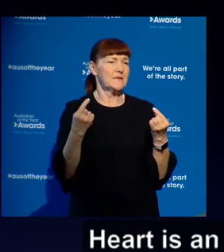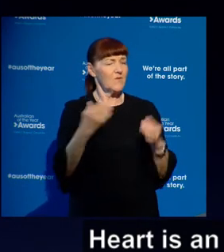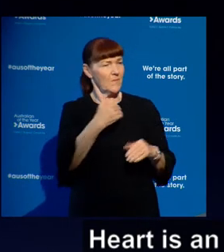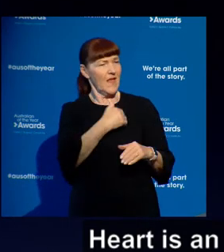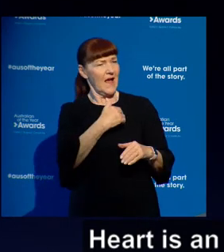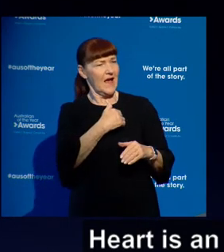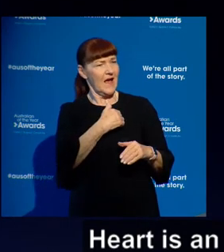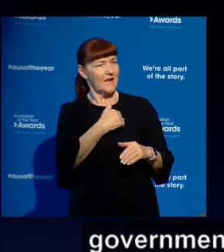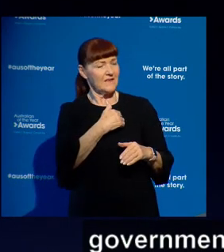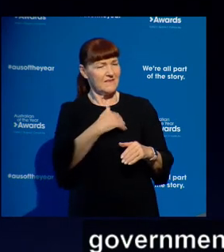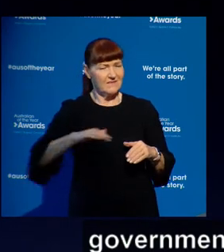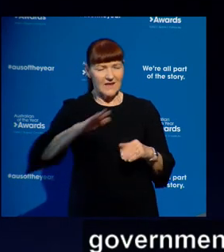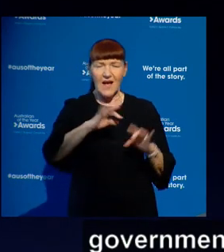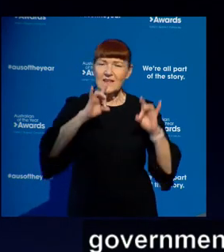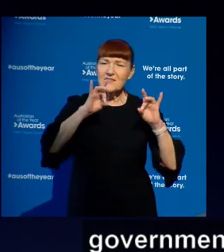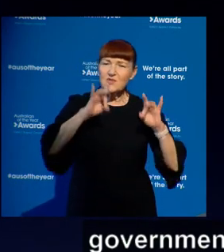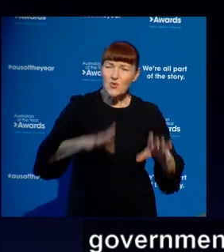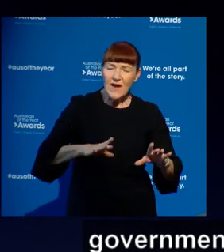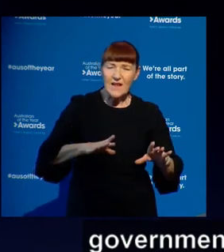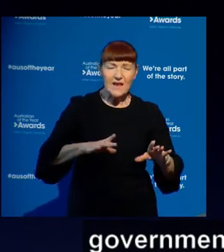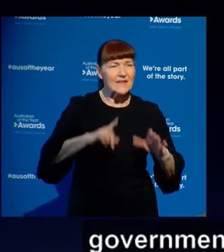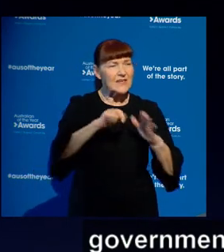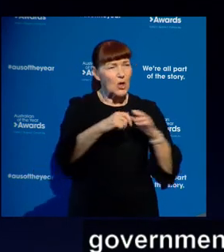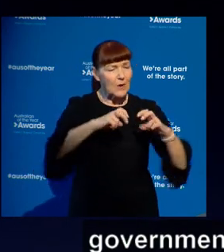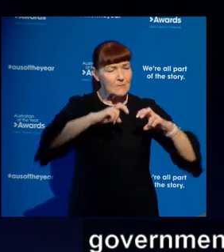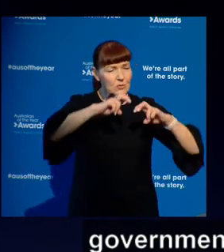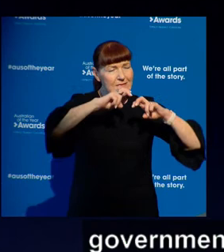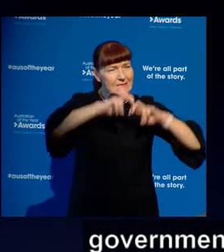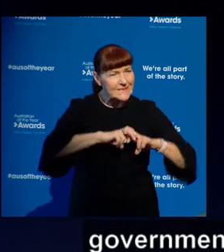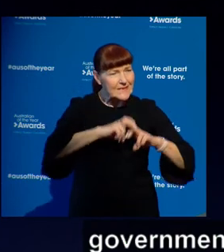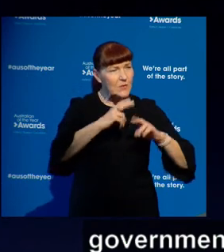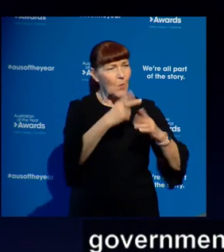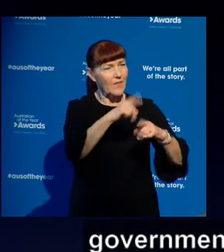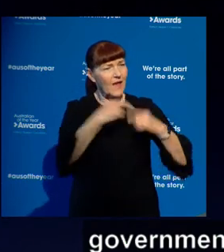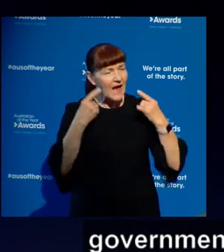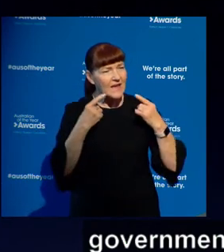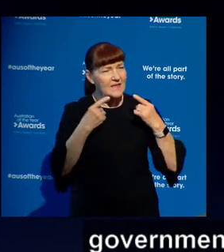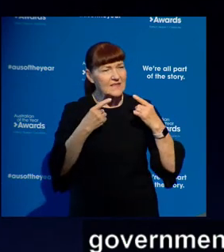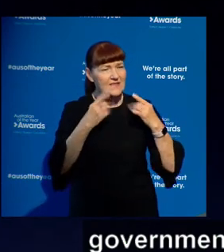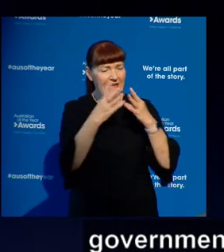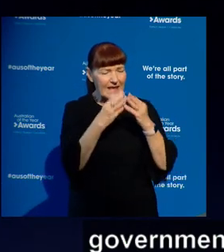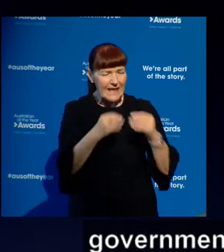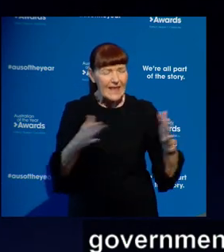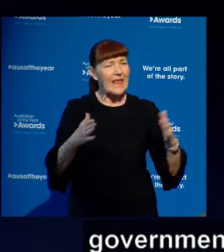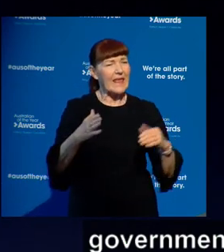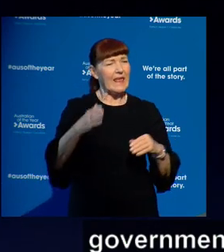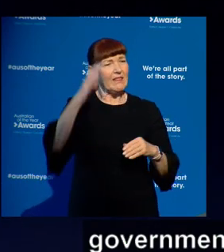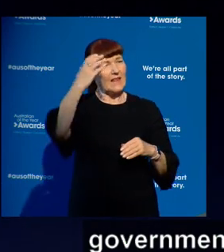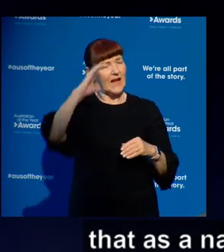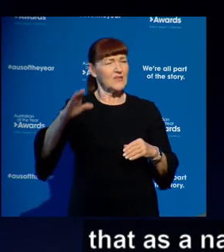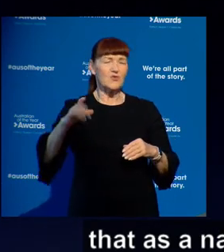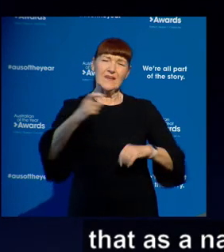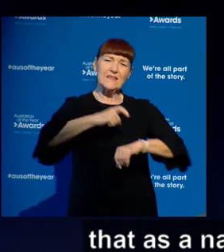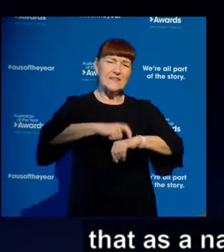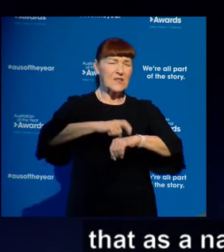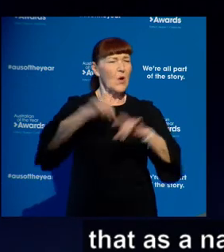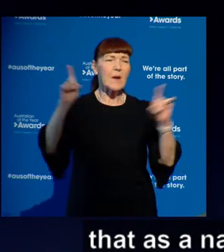nation, it is time to reckon with us, finish the unfinished business, heal the nation, it's time.